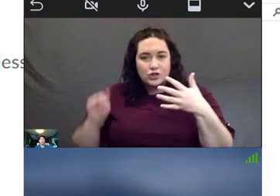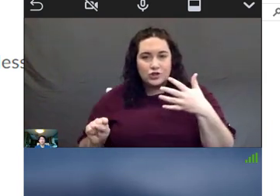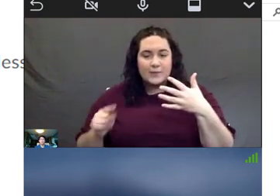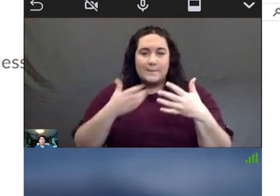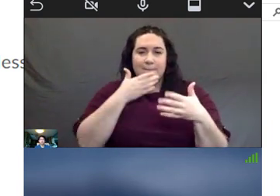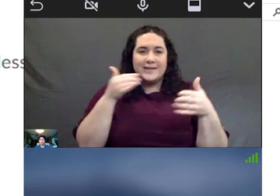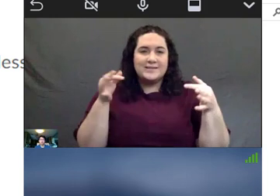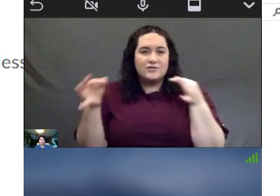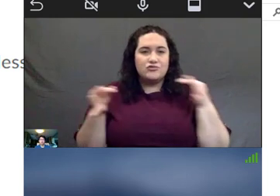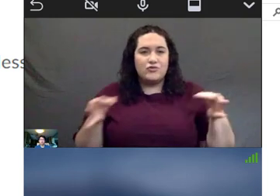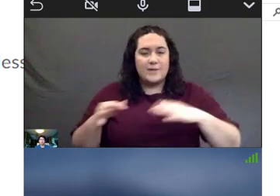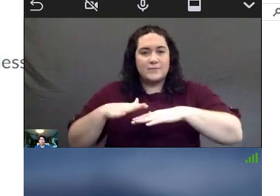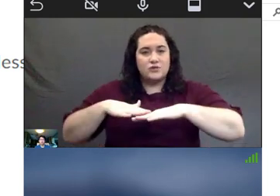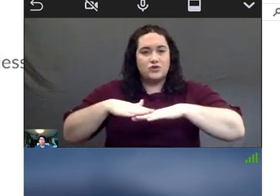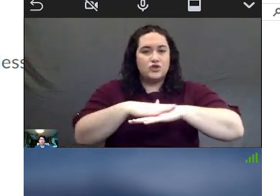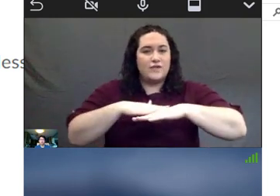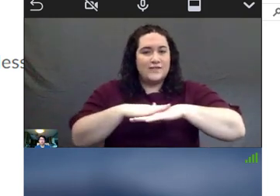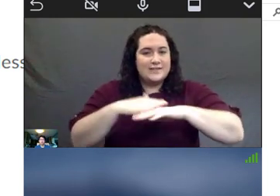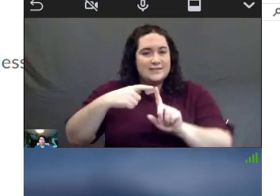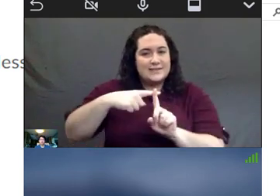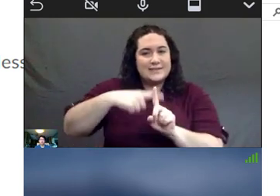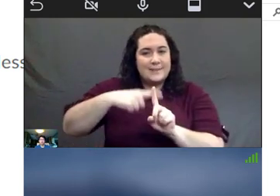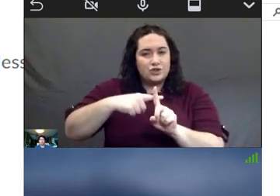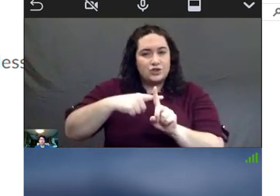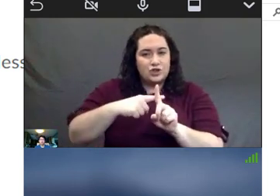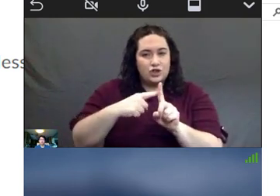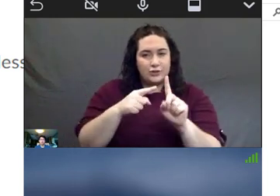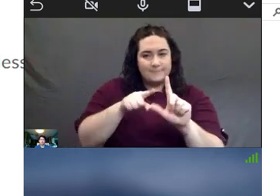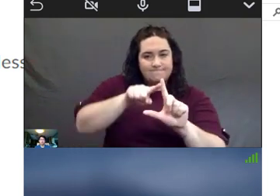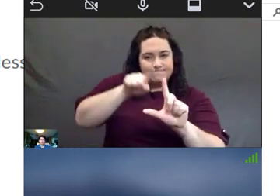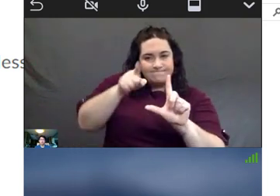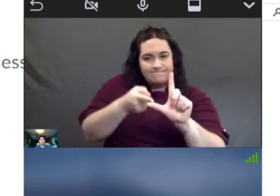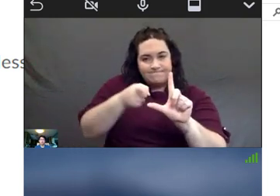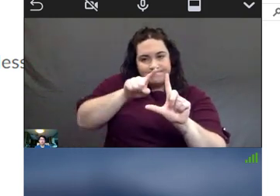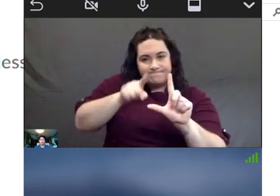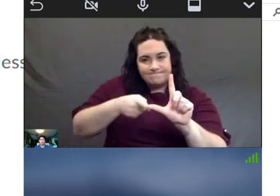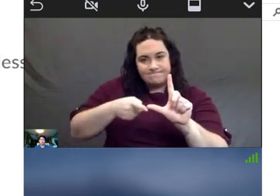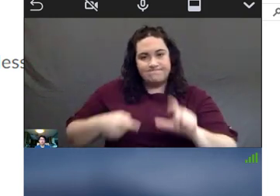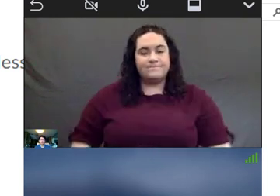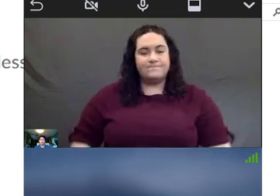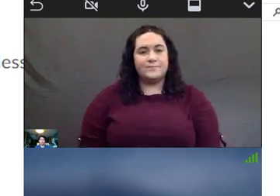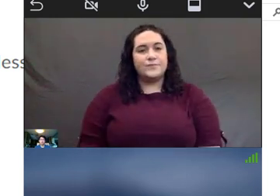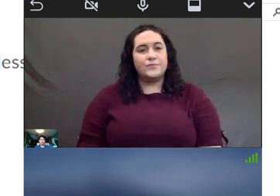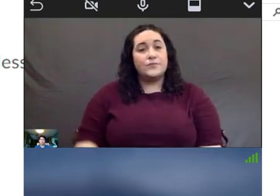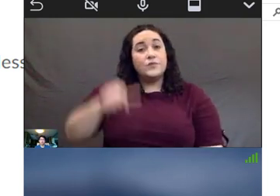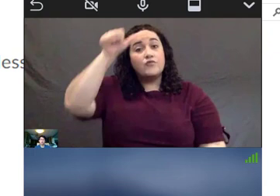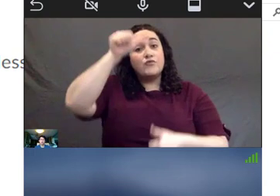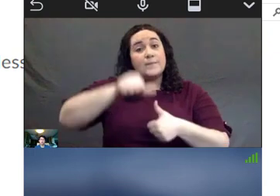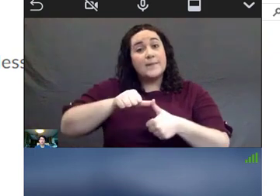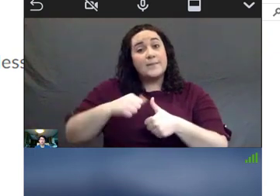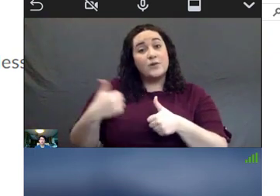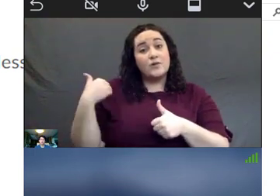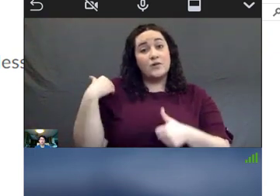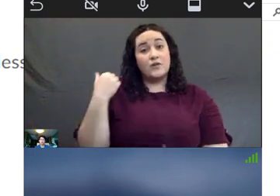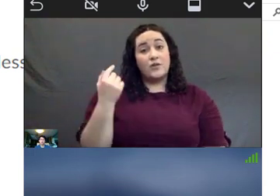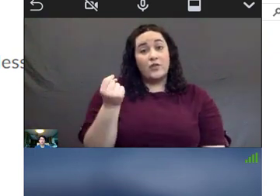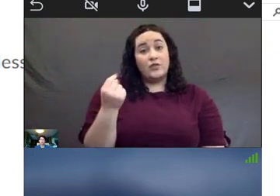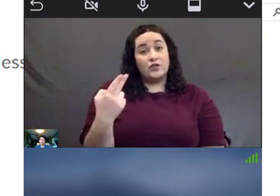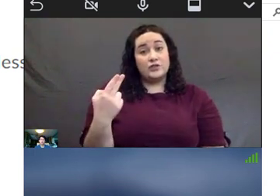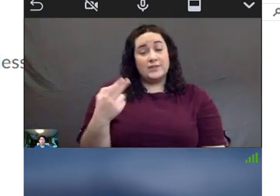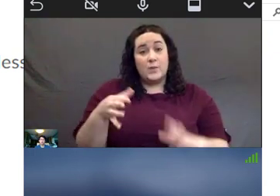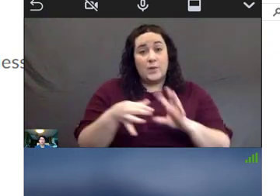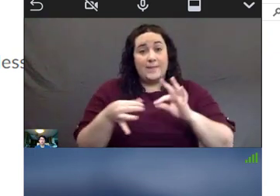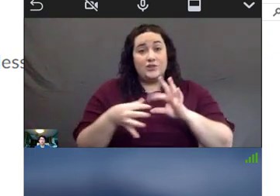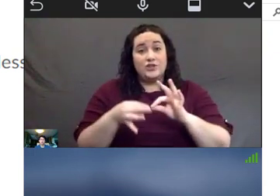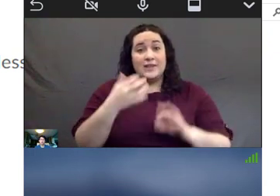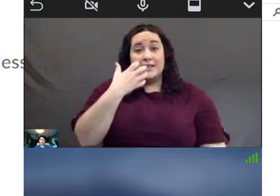here, I don't know if you remember, but when we talked in lecture last class, we talked about how the heat transfer coefficient is proportional